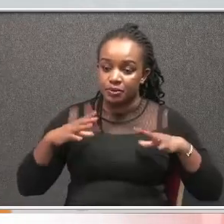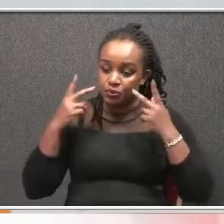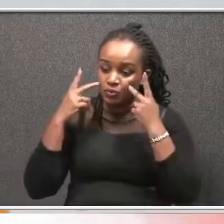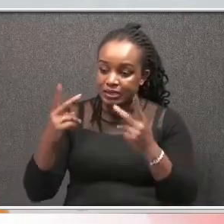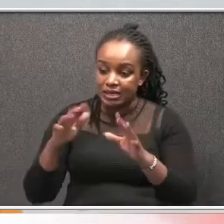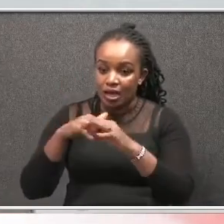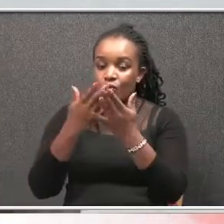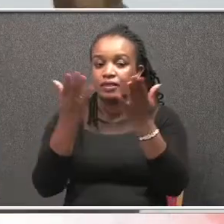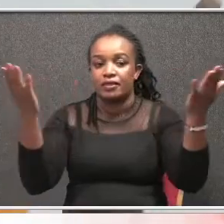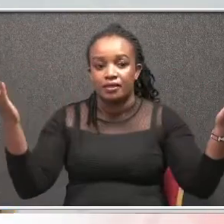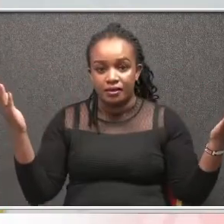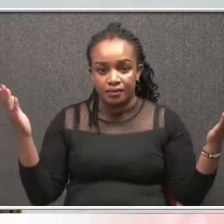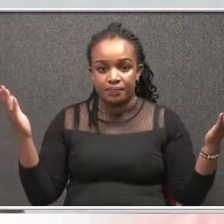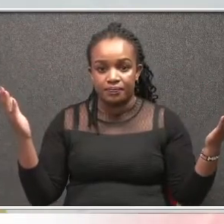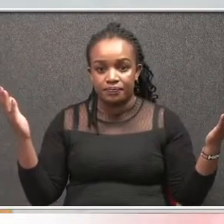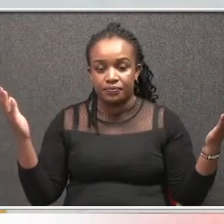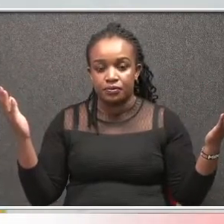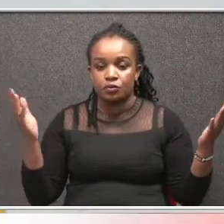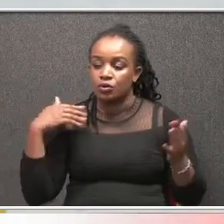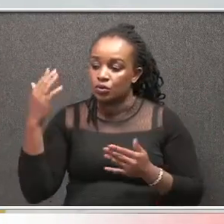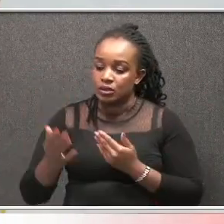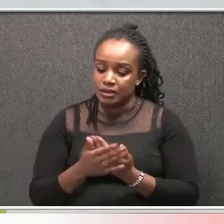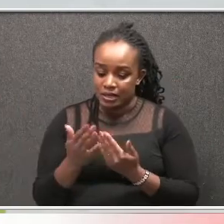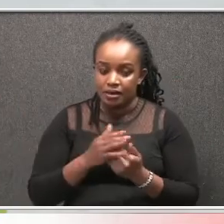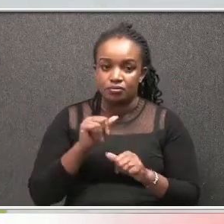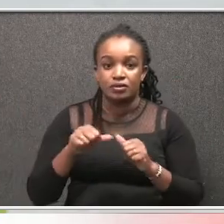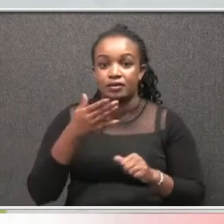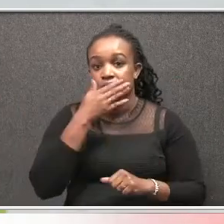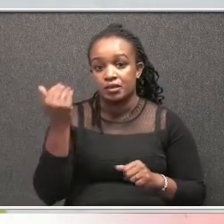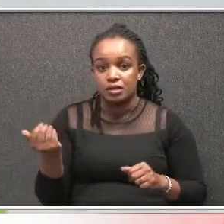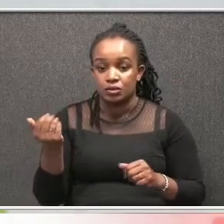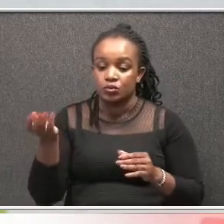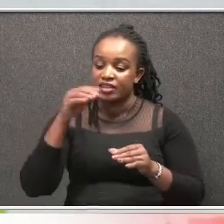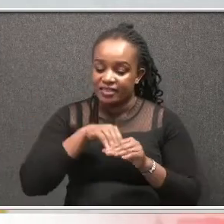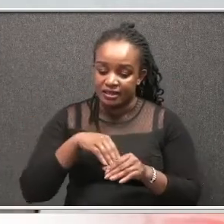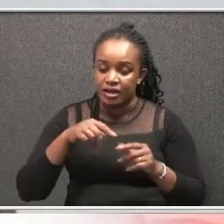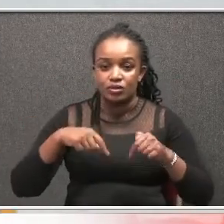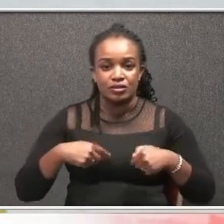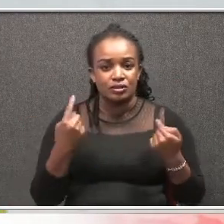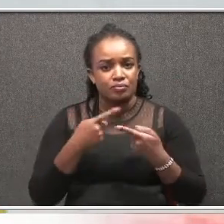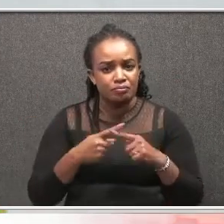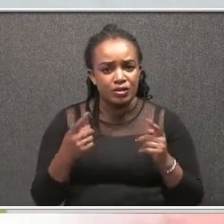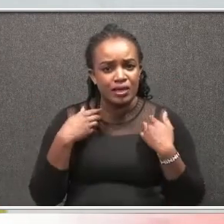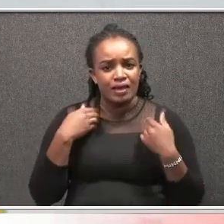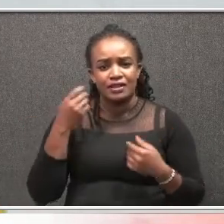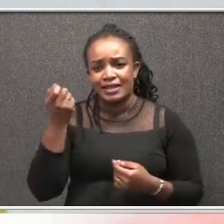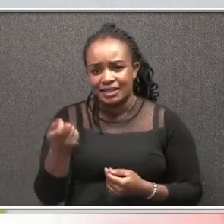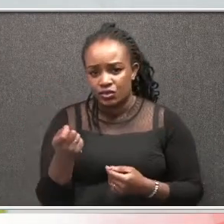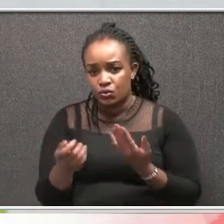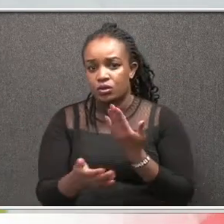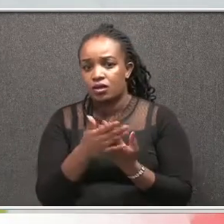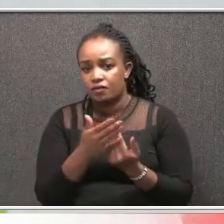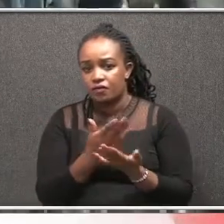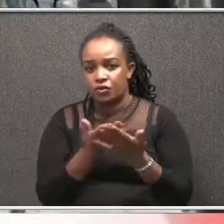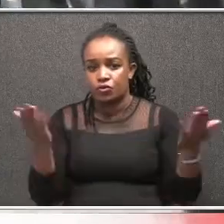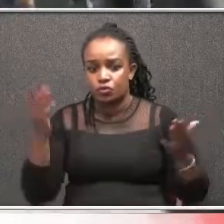only care about the best among ourselves, and we show very little care for those among us who need the